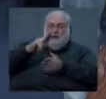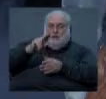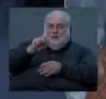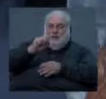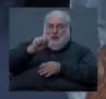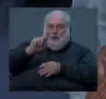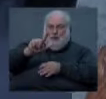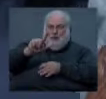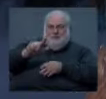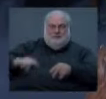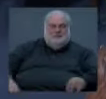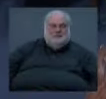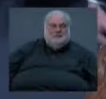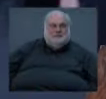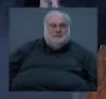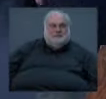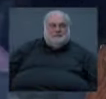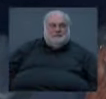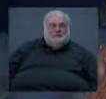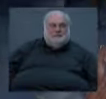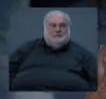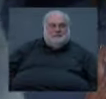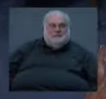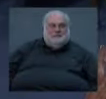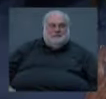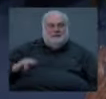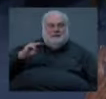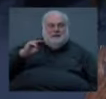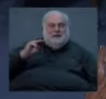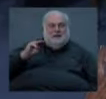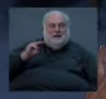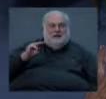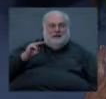Louis. Awesome. That's my school.